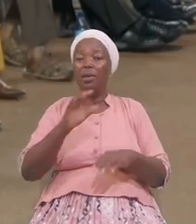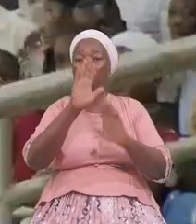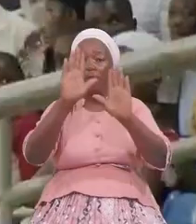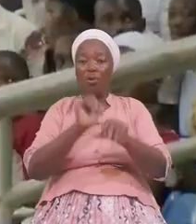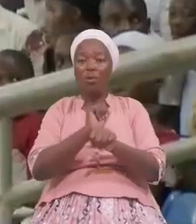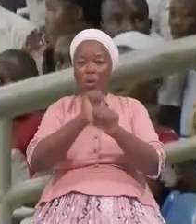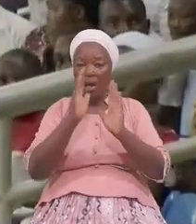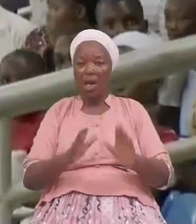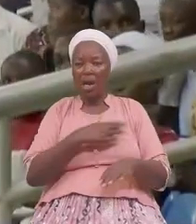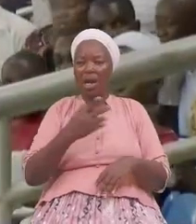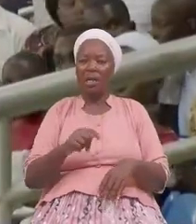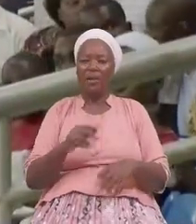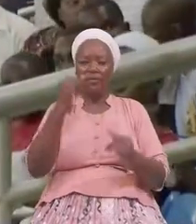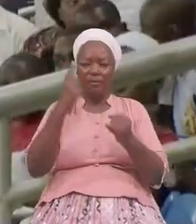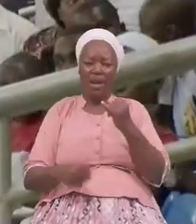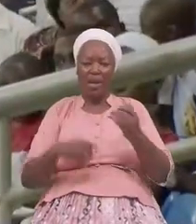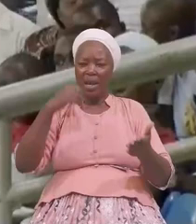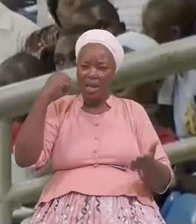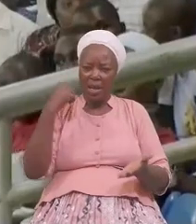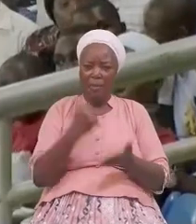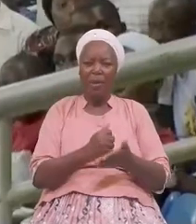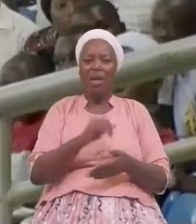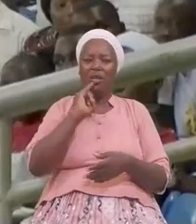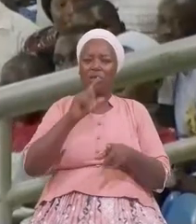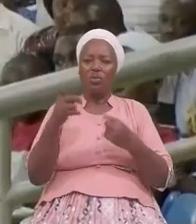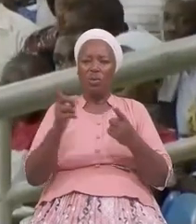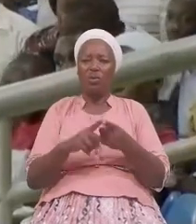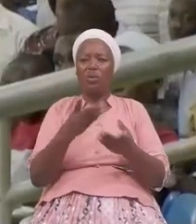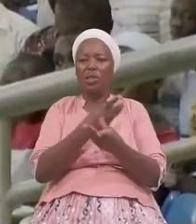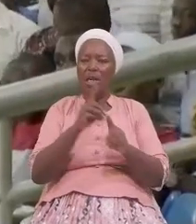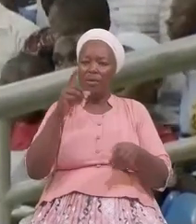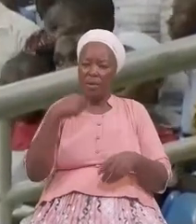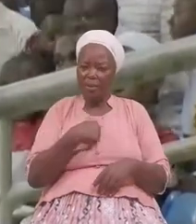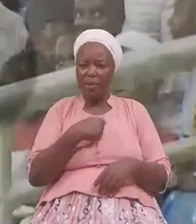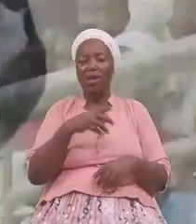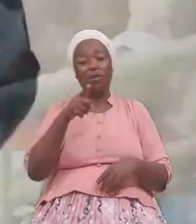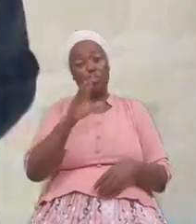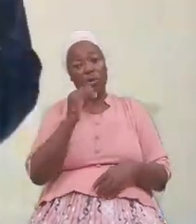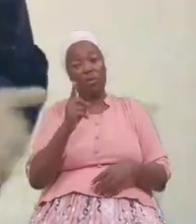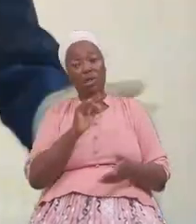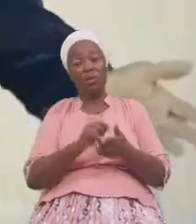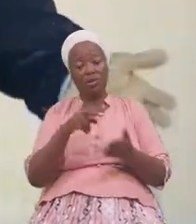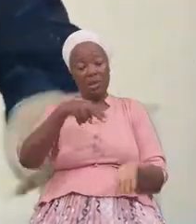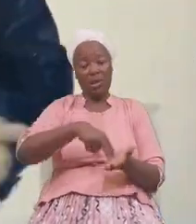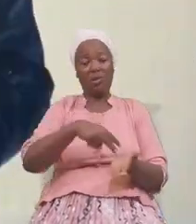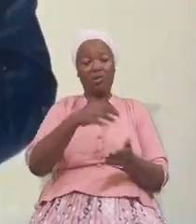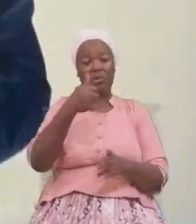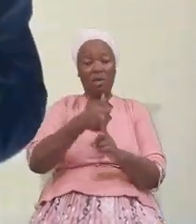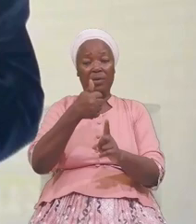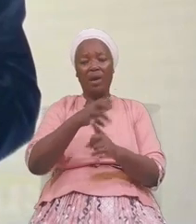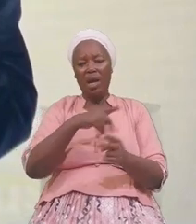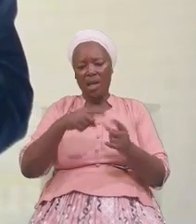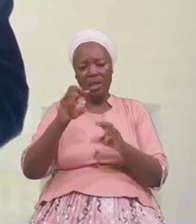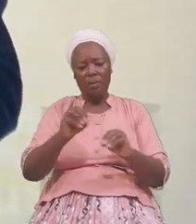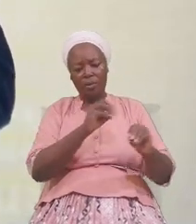the final amen, is going to deliver me. You are the one to get up and push